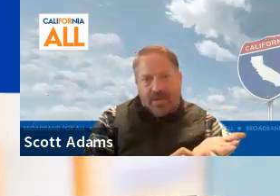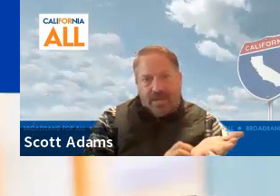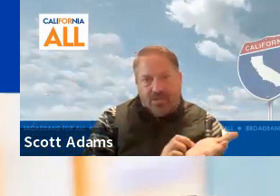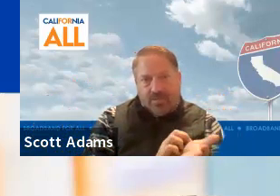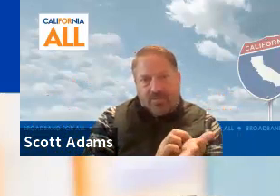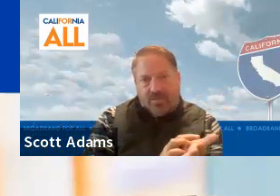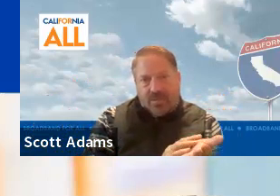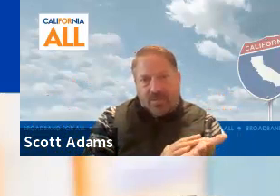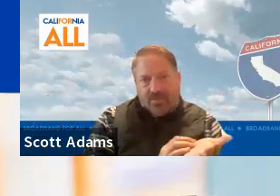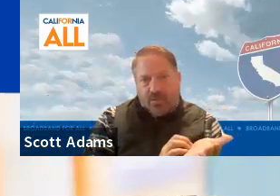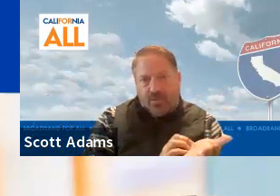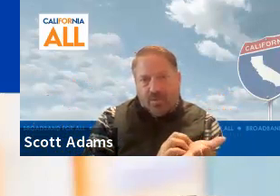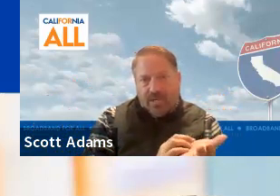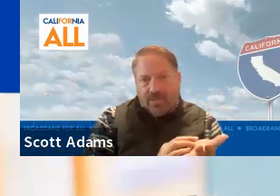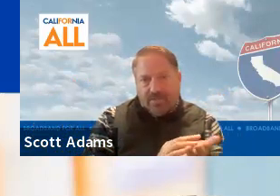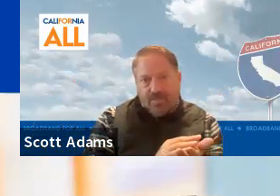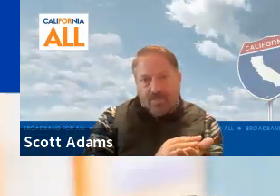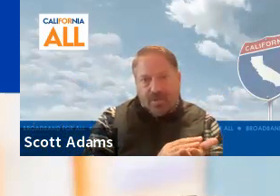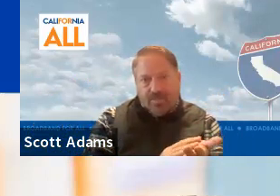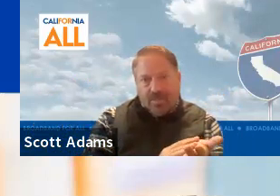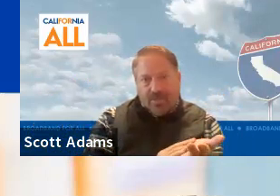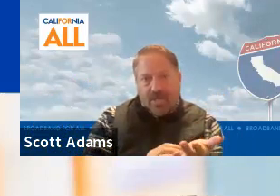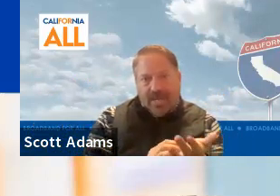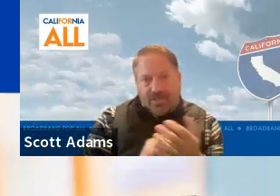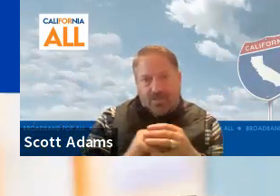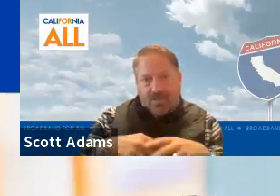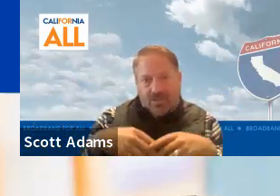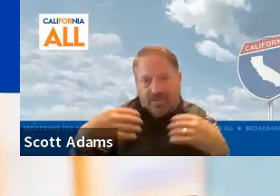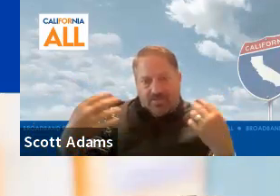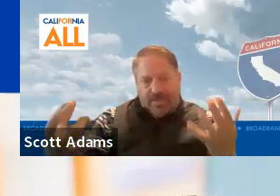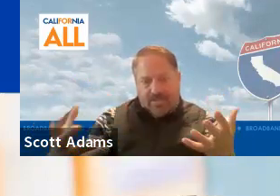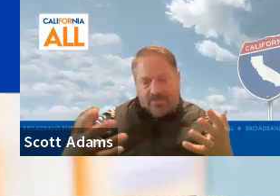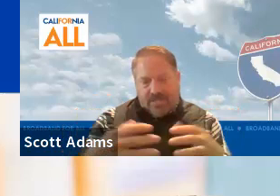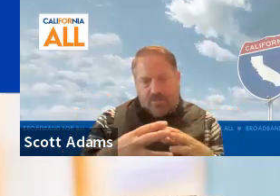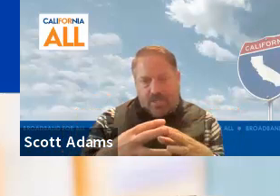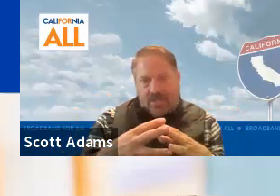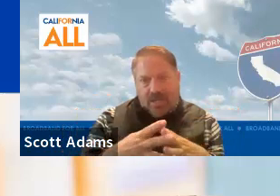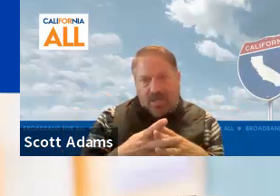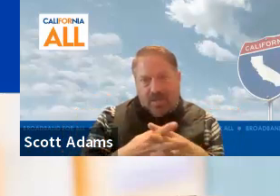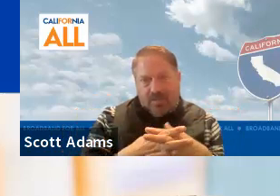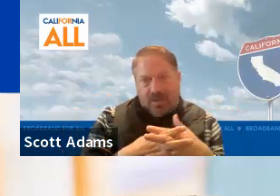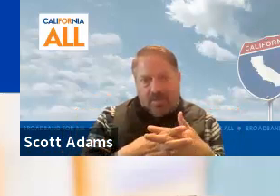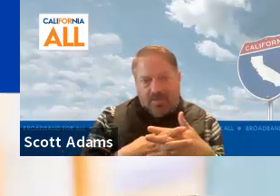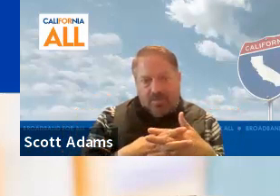are eligible for the Affordable Connectivity Program. And as a result of this massive statewide